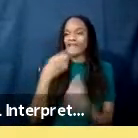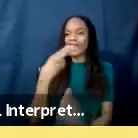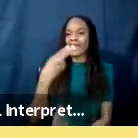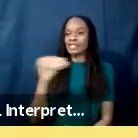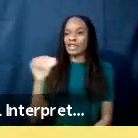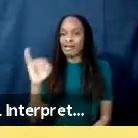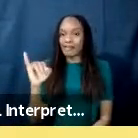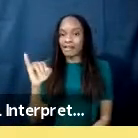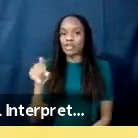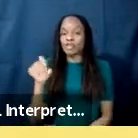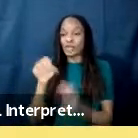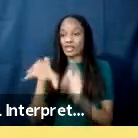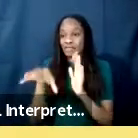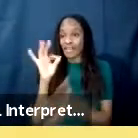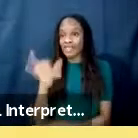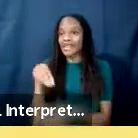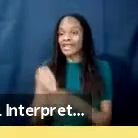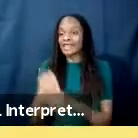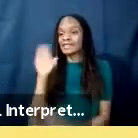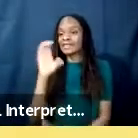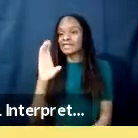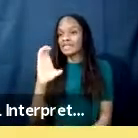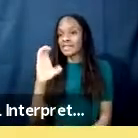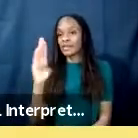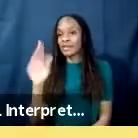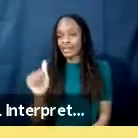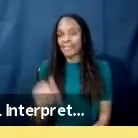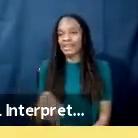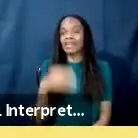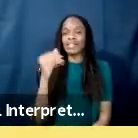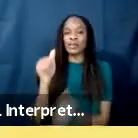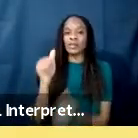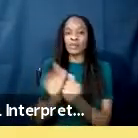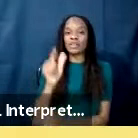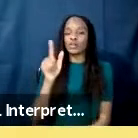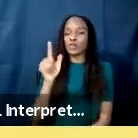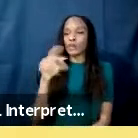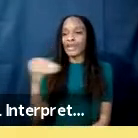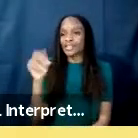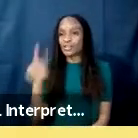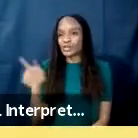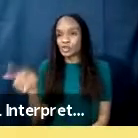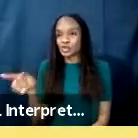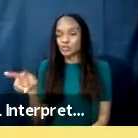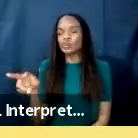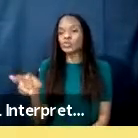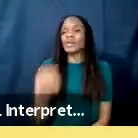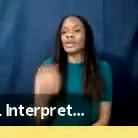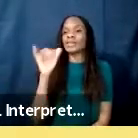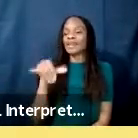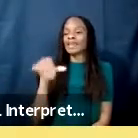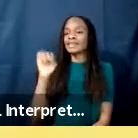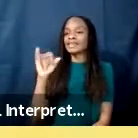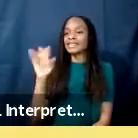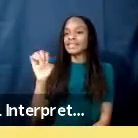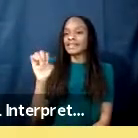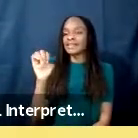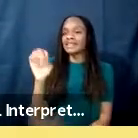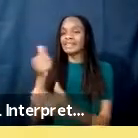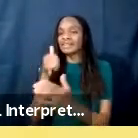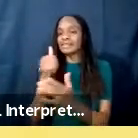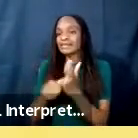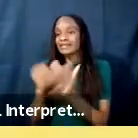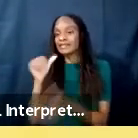television agreement. You can also find them in the CBA as side letters 21 and 22. These are the side letters that speak to programs made for